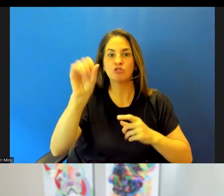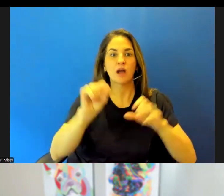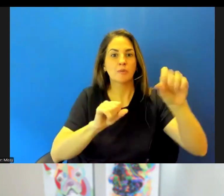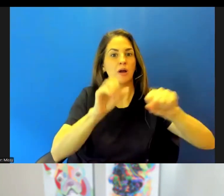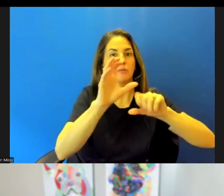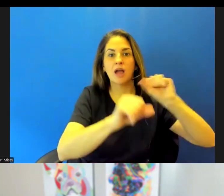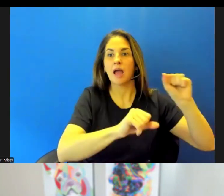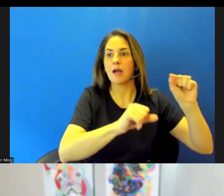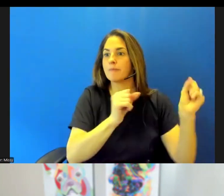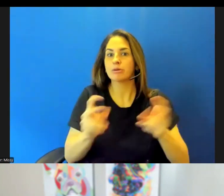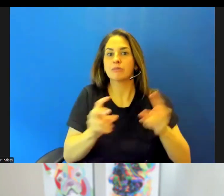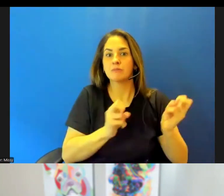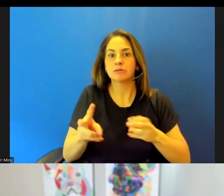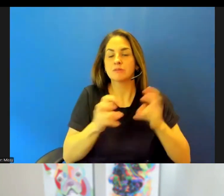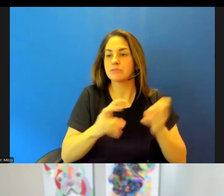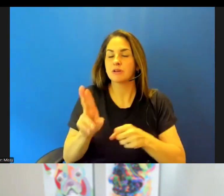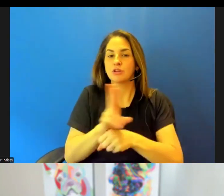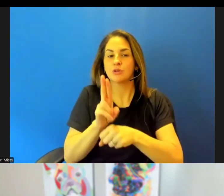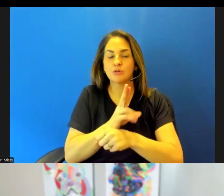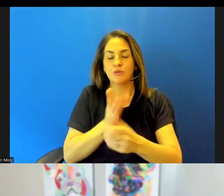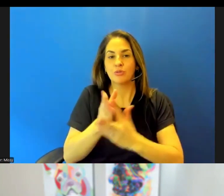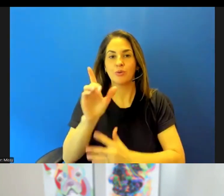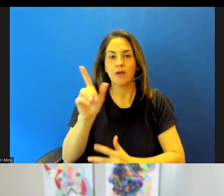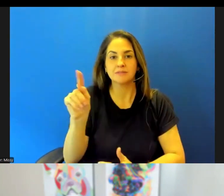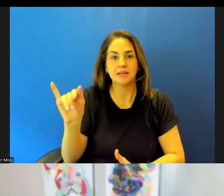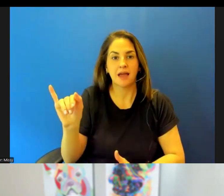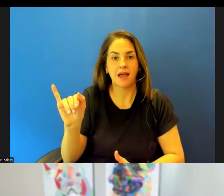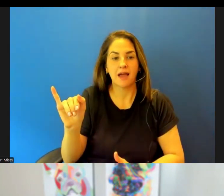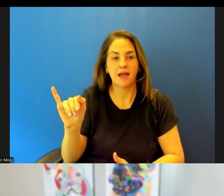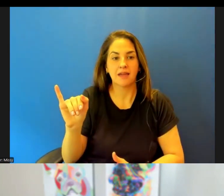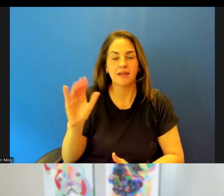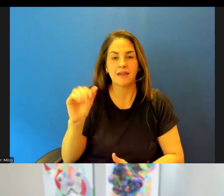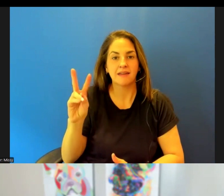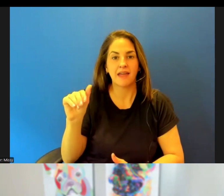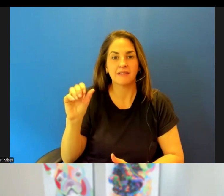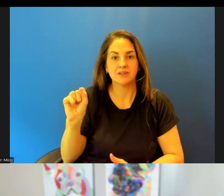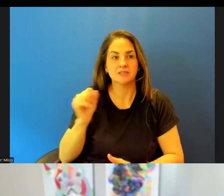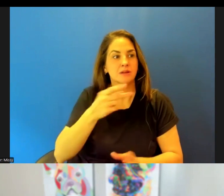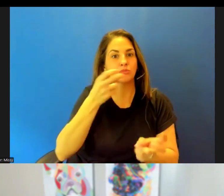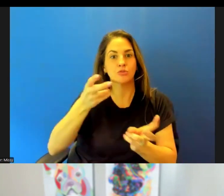want and bring it in through LTI into their Canvas course.